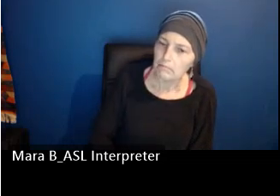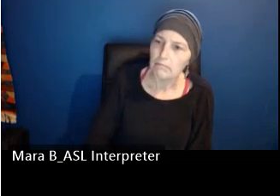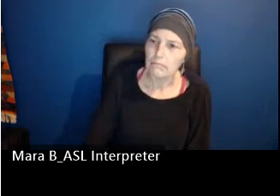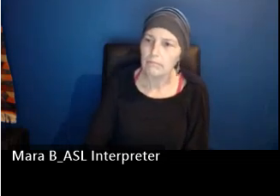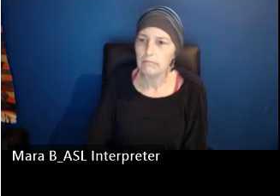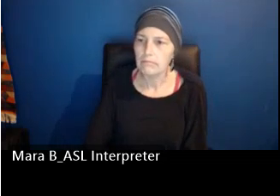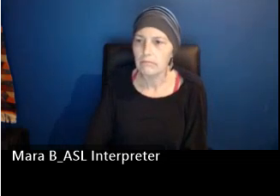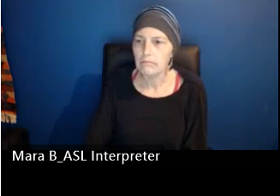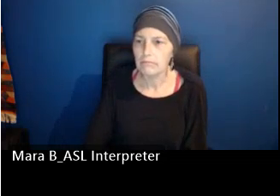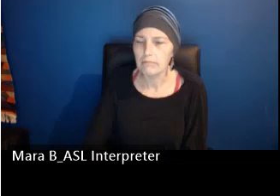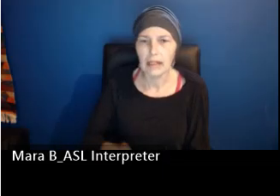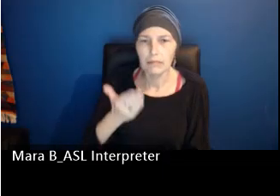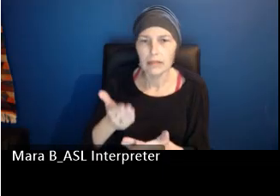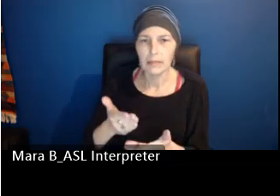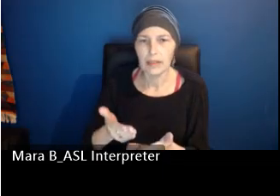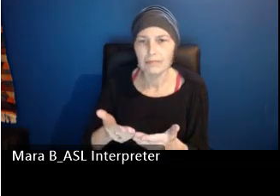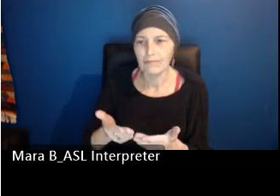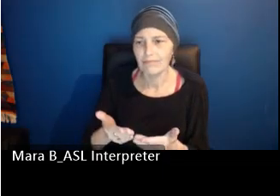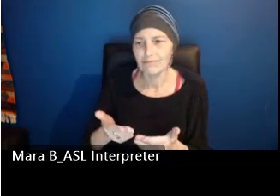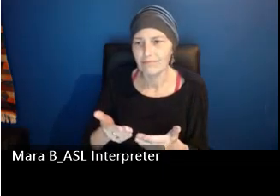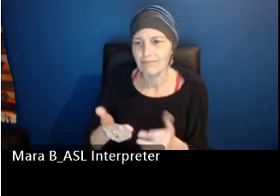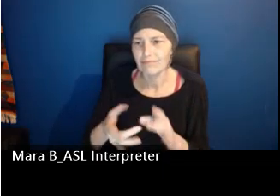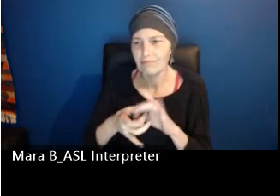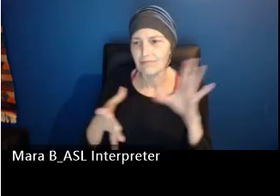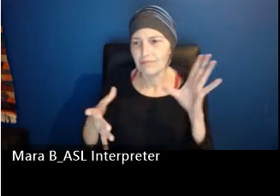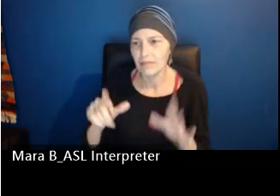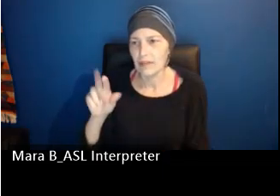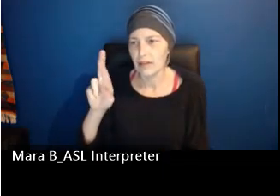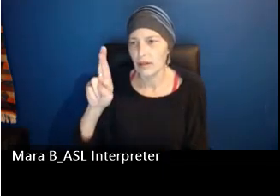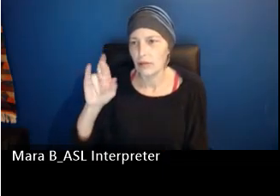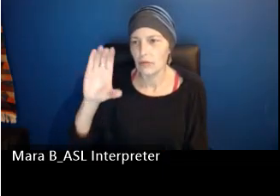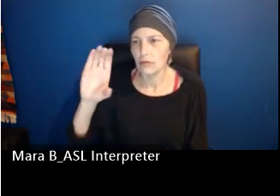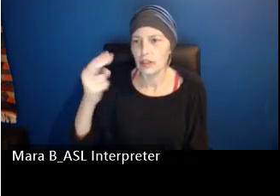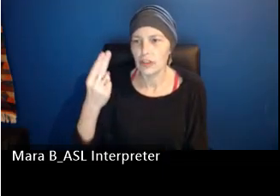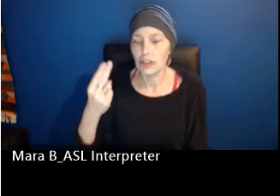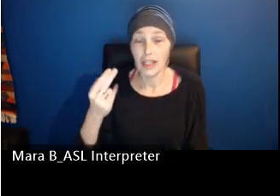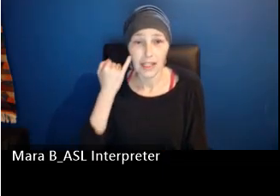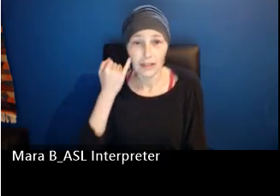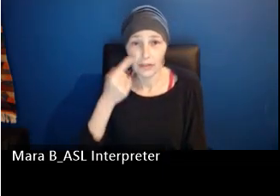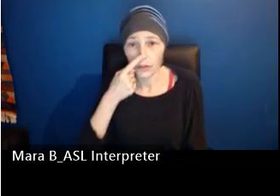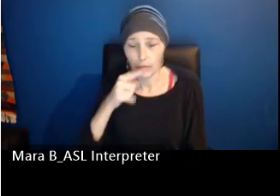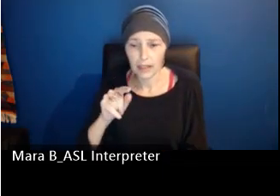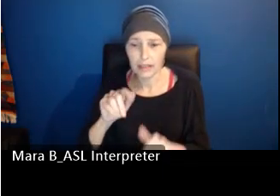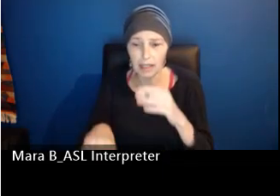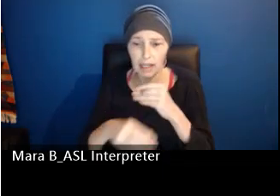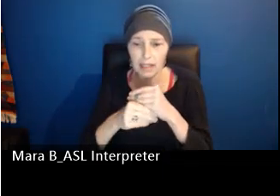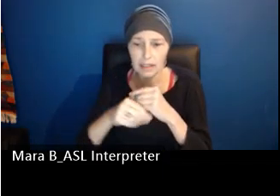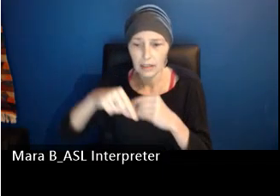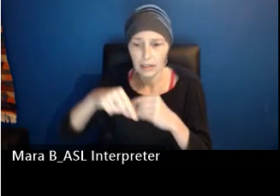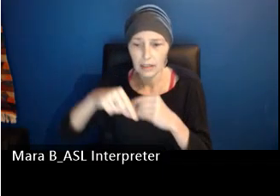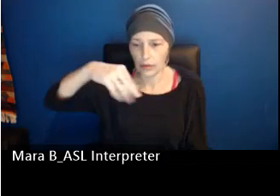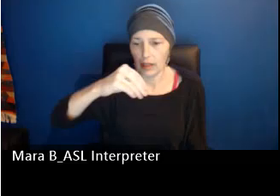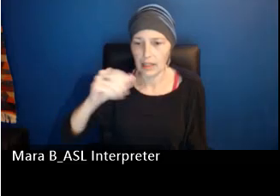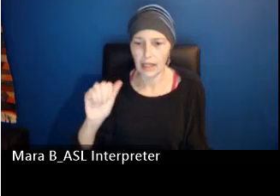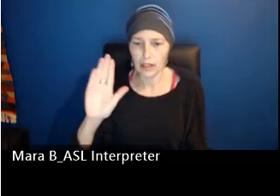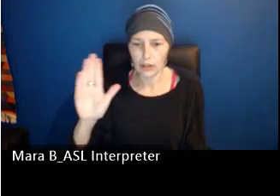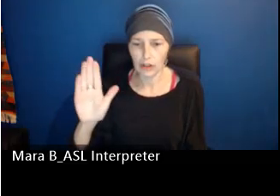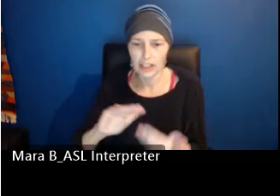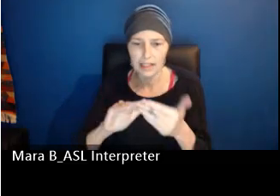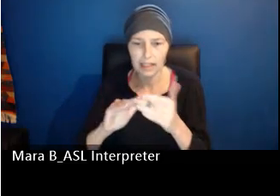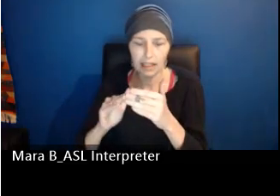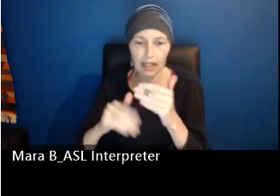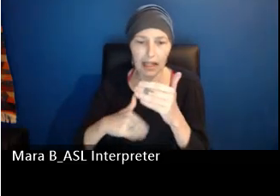I think we might have lost you, Reg. Maybe you could post that in the Q&A and we could pick that up. Okay, our next speaker I'm going to